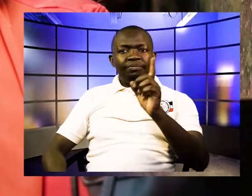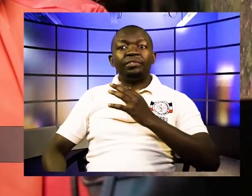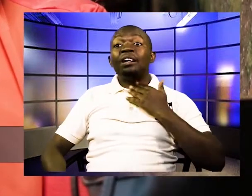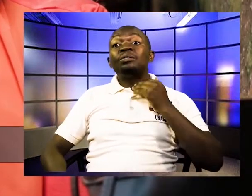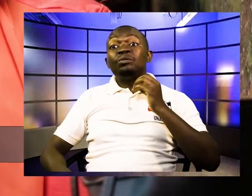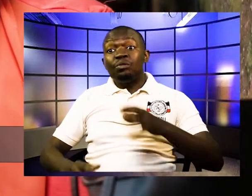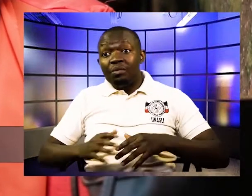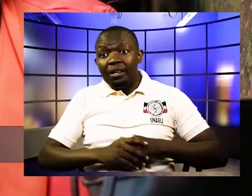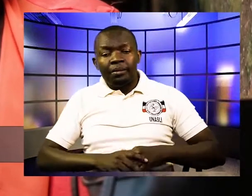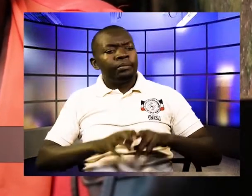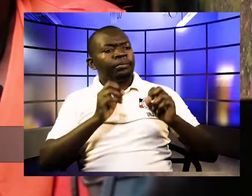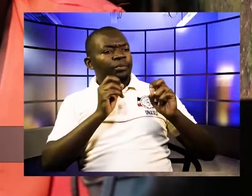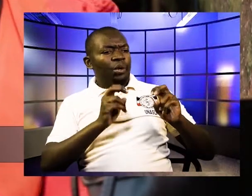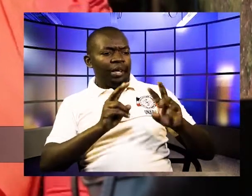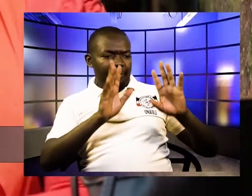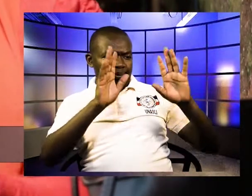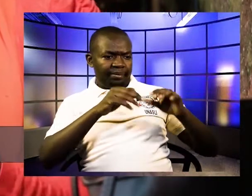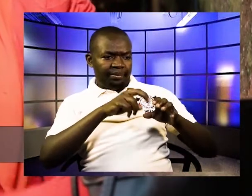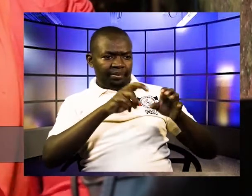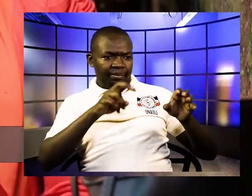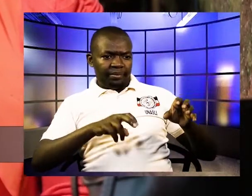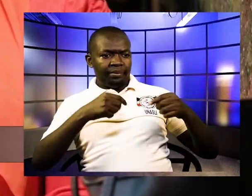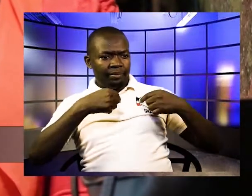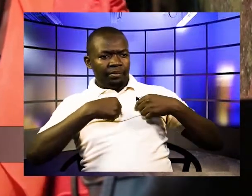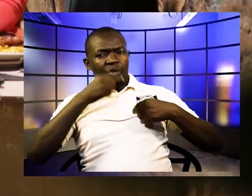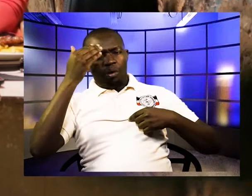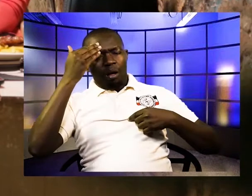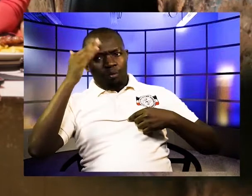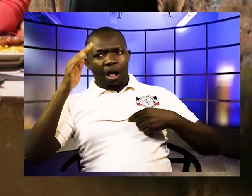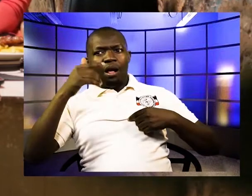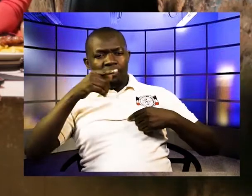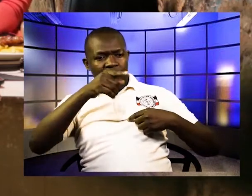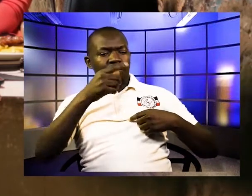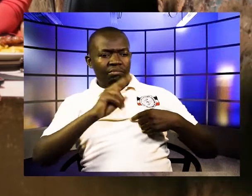Okay. Bindekere. Gumenya kimu kyogenda kugaggawala.